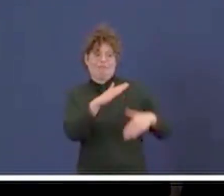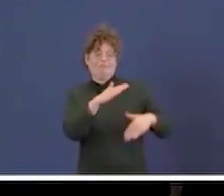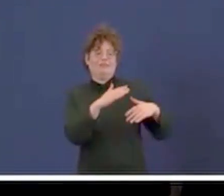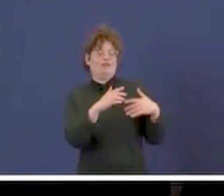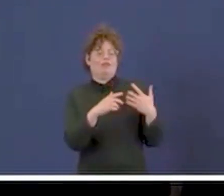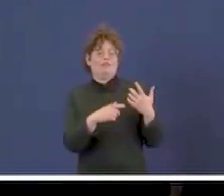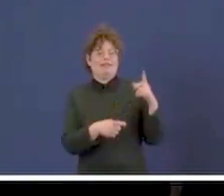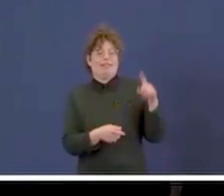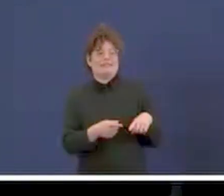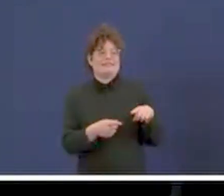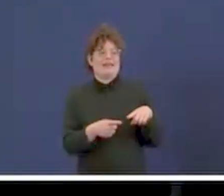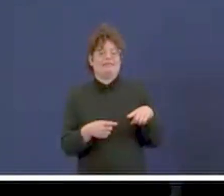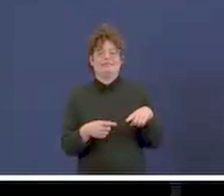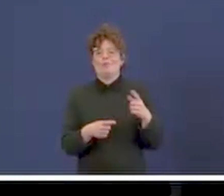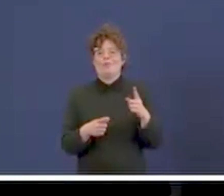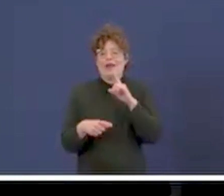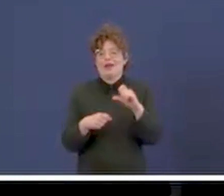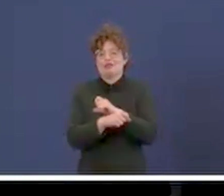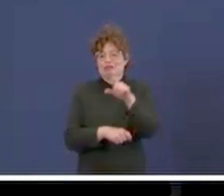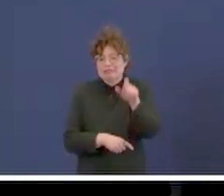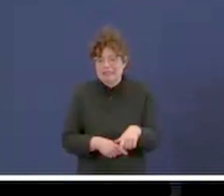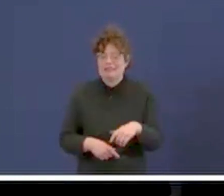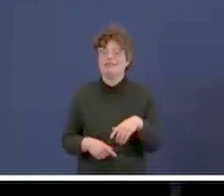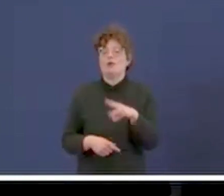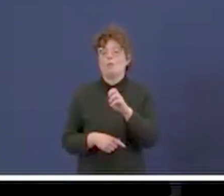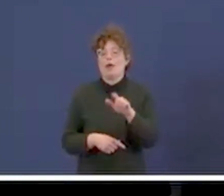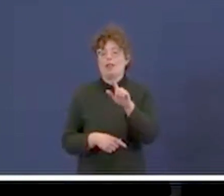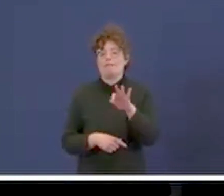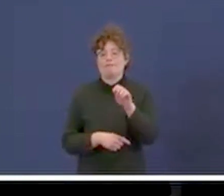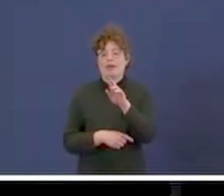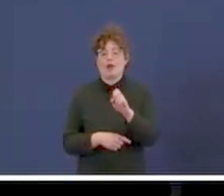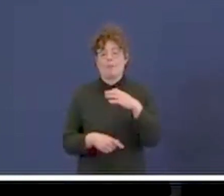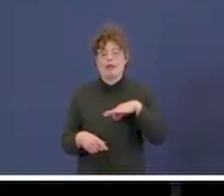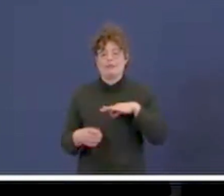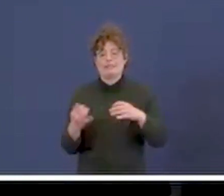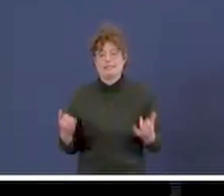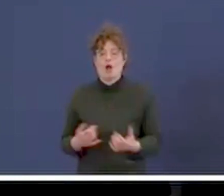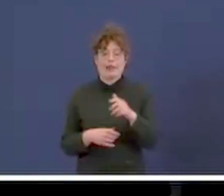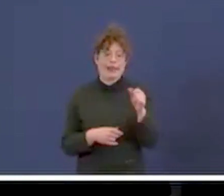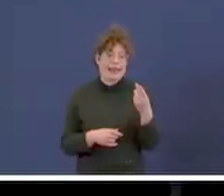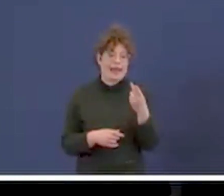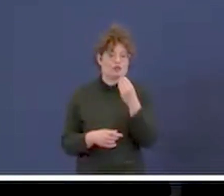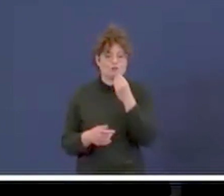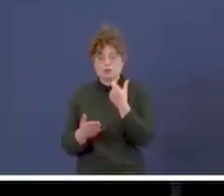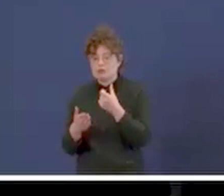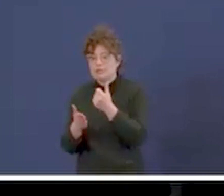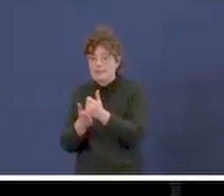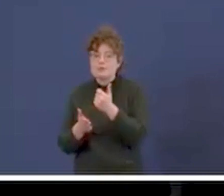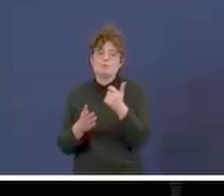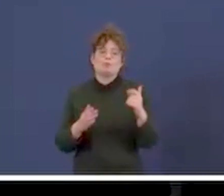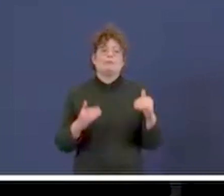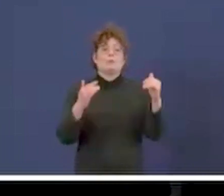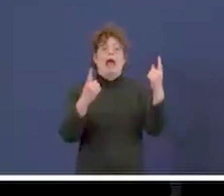to be at the poverty level. Welfare benefits now, cash and food stamps will bring you up to half the poverty level. If your